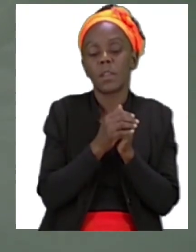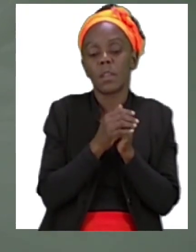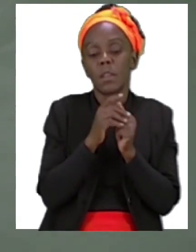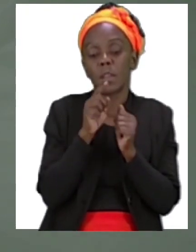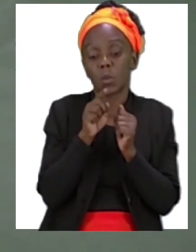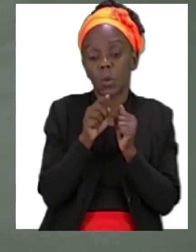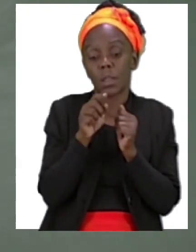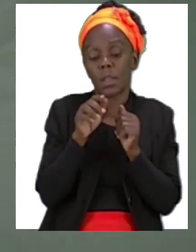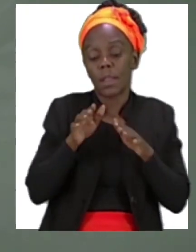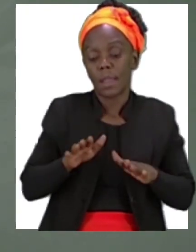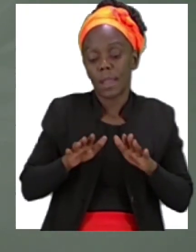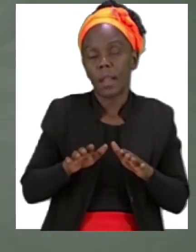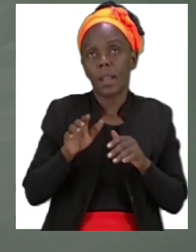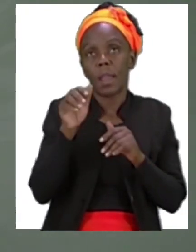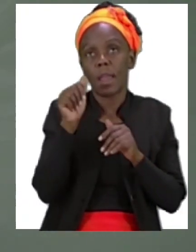write in your booklet